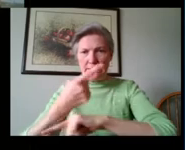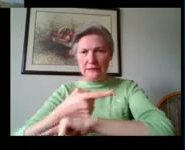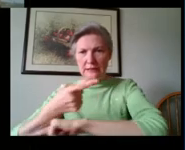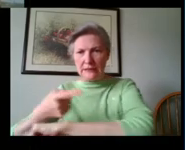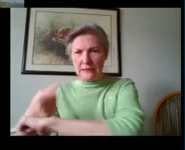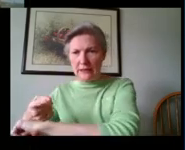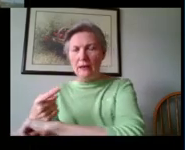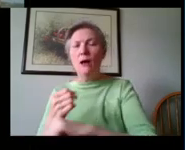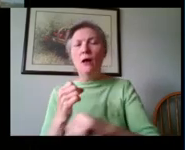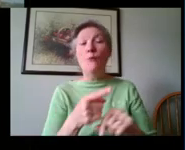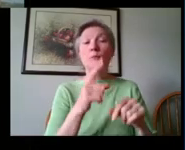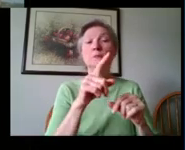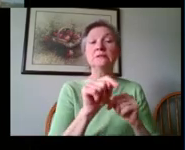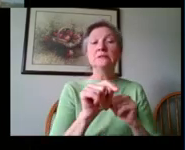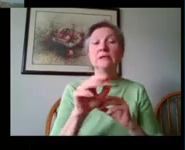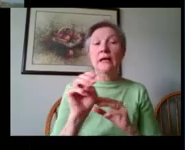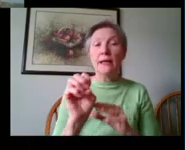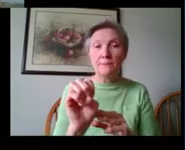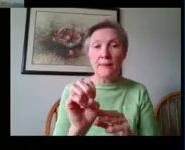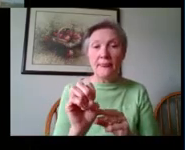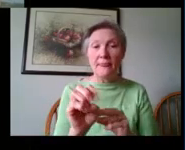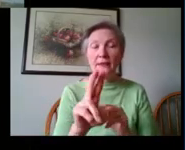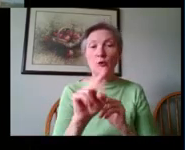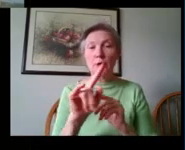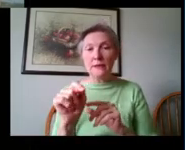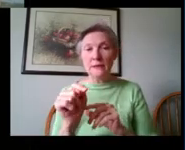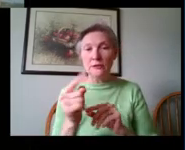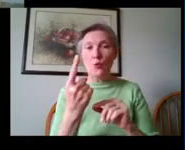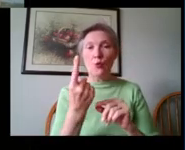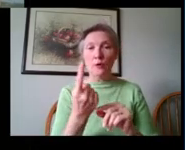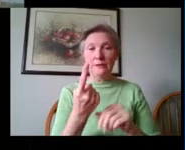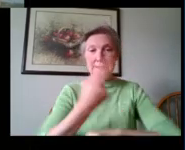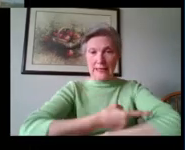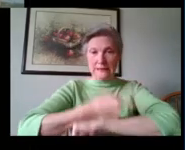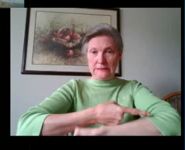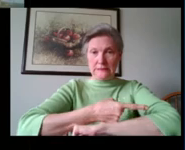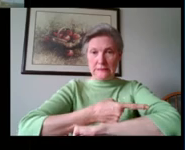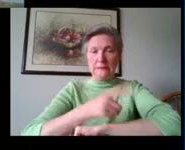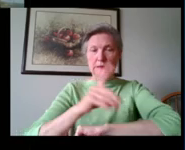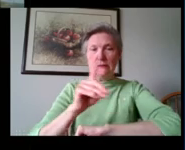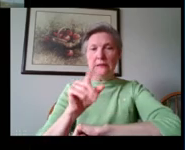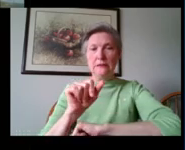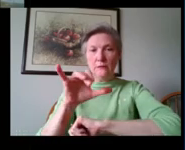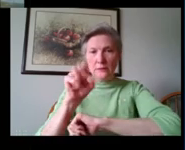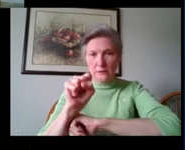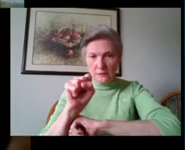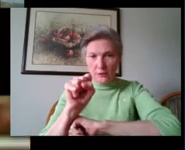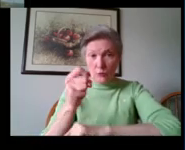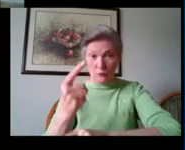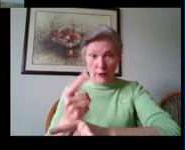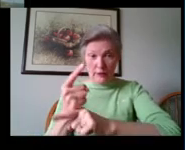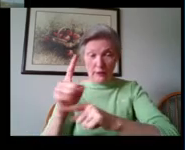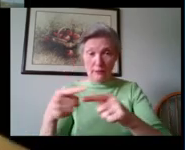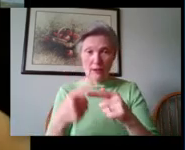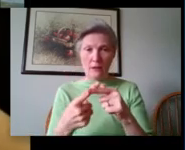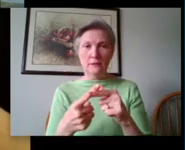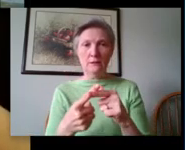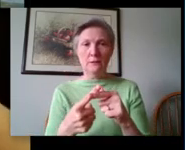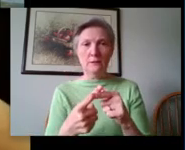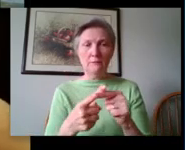write time, and then my unit is in days, right? Then